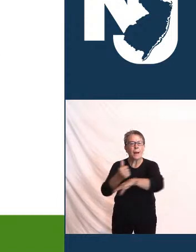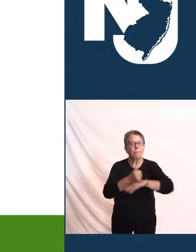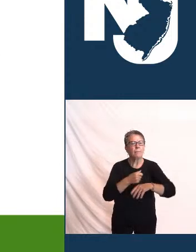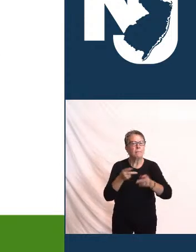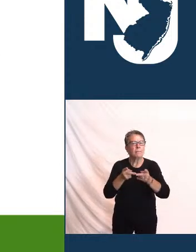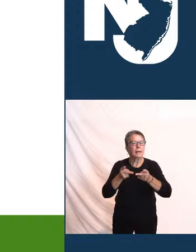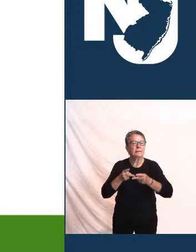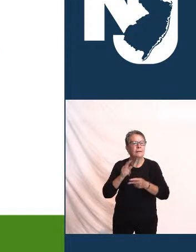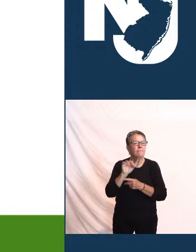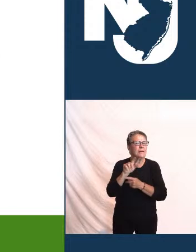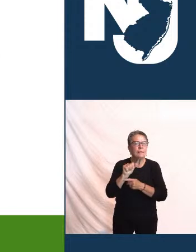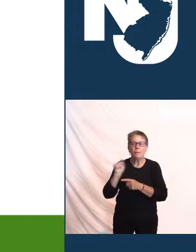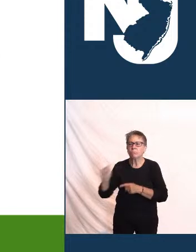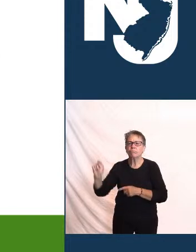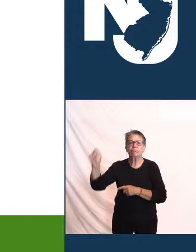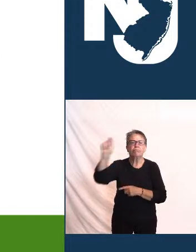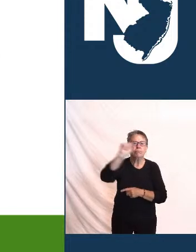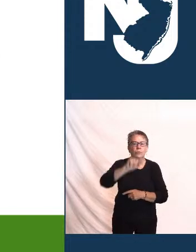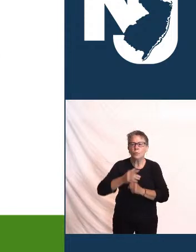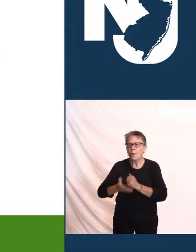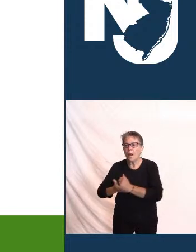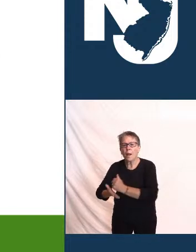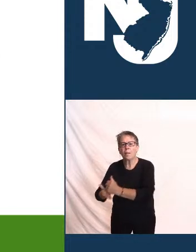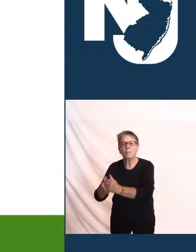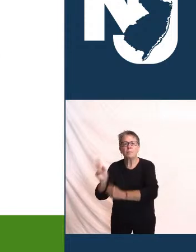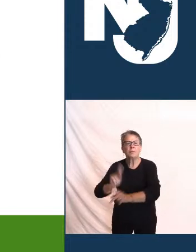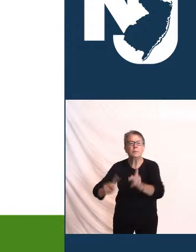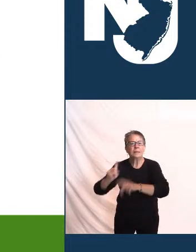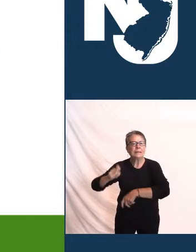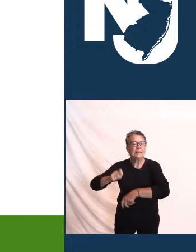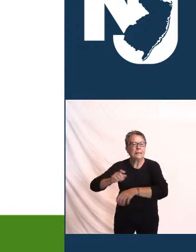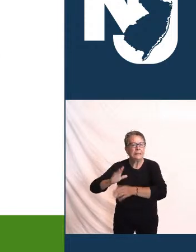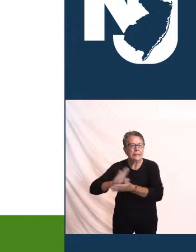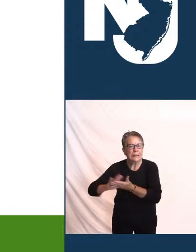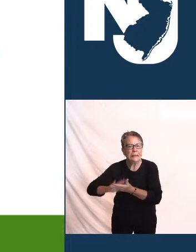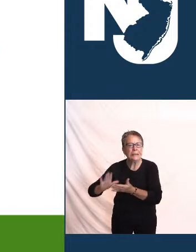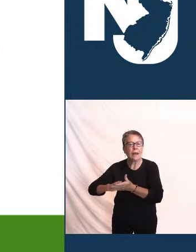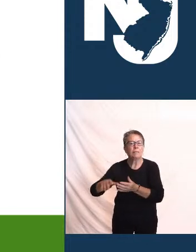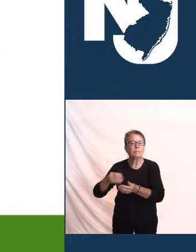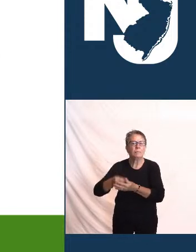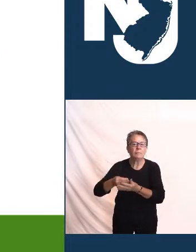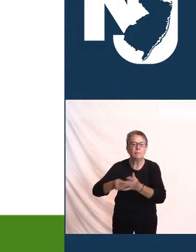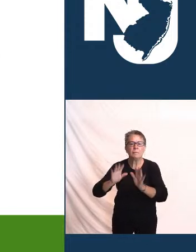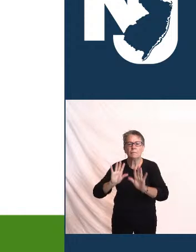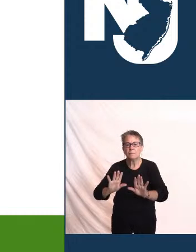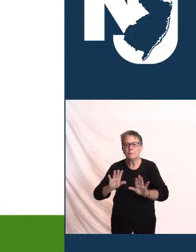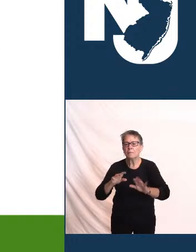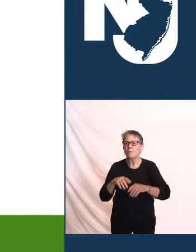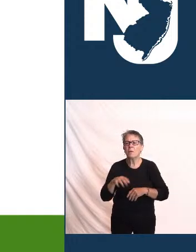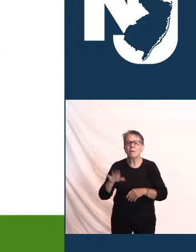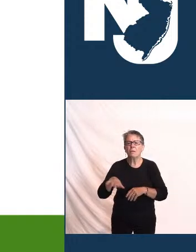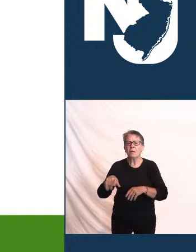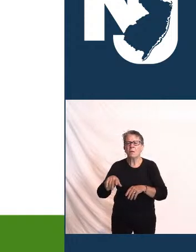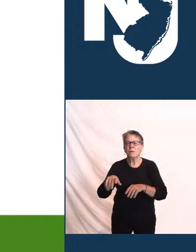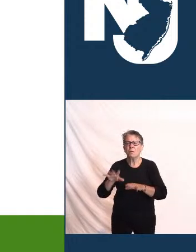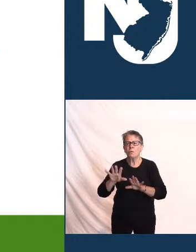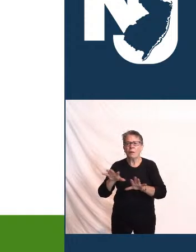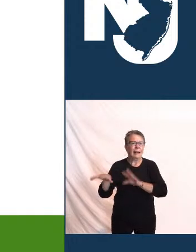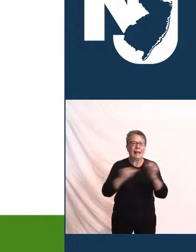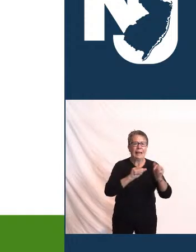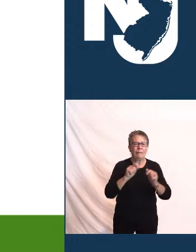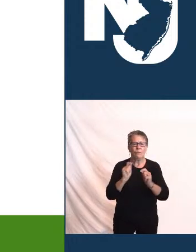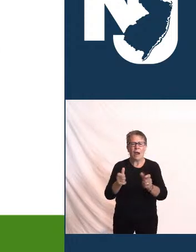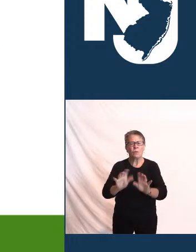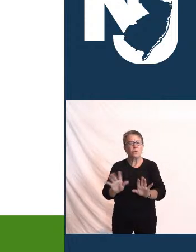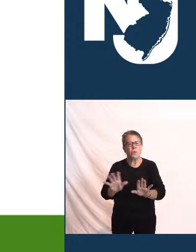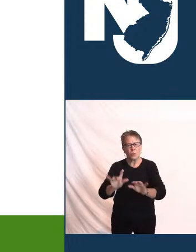mean FEMA's going away. They just don't, they've made a decision that they don't feel like they need the walk-in service. But